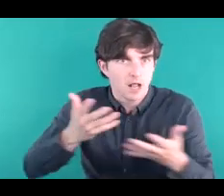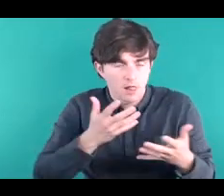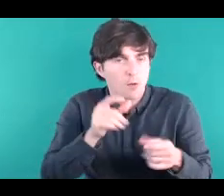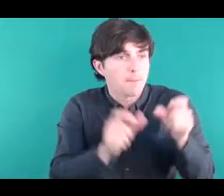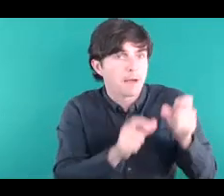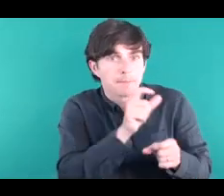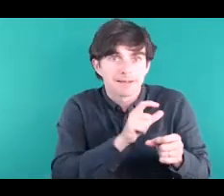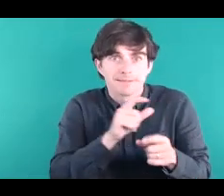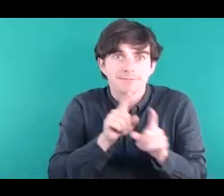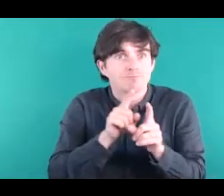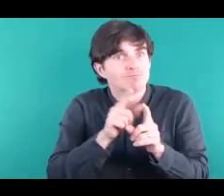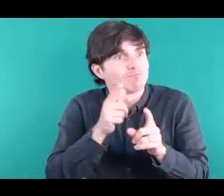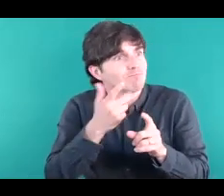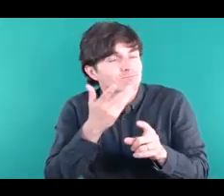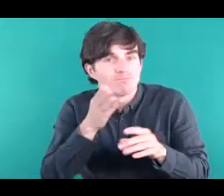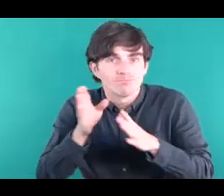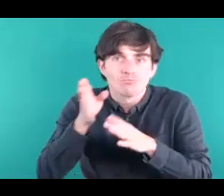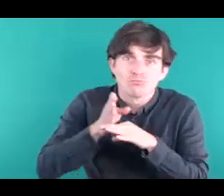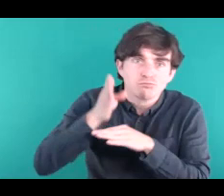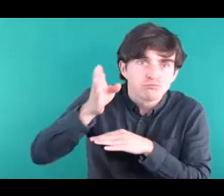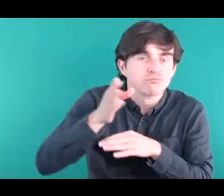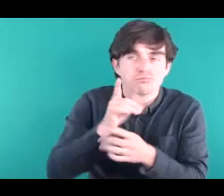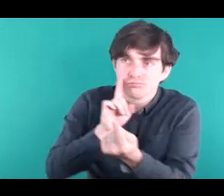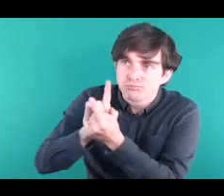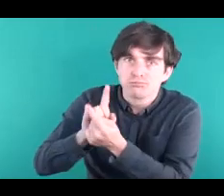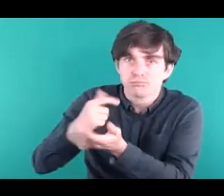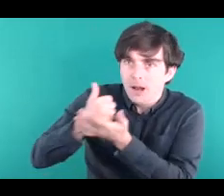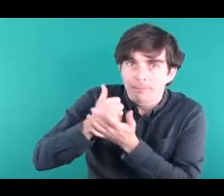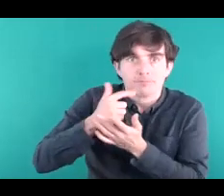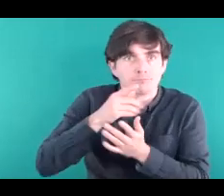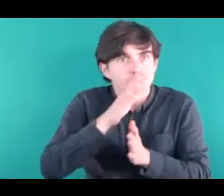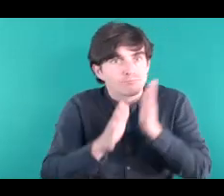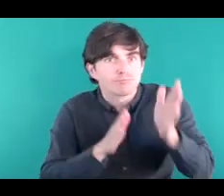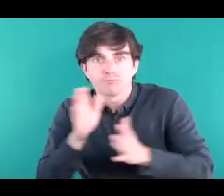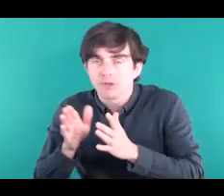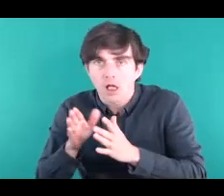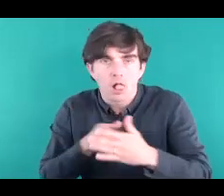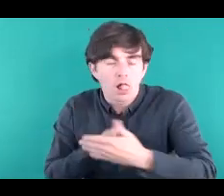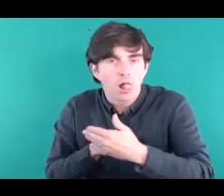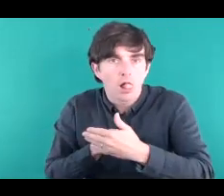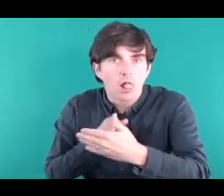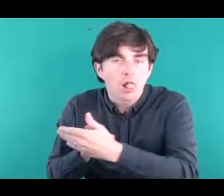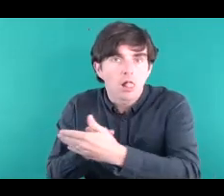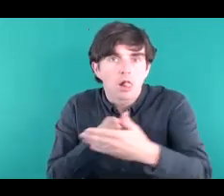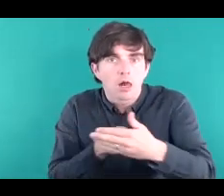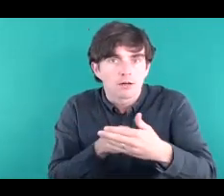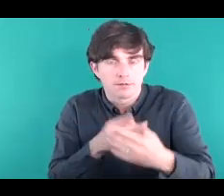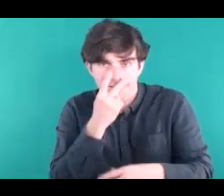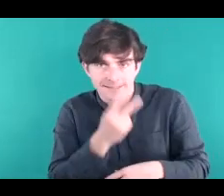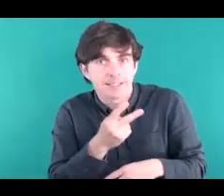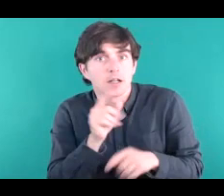as you see, the highest number or the highest percentage are electricity